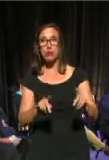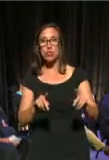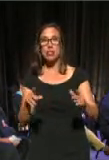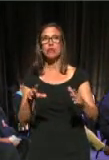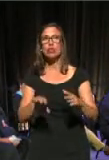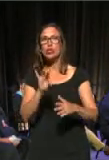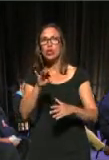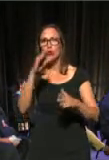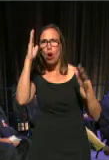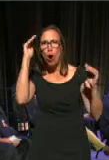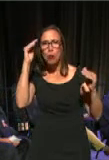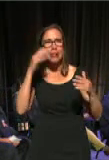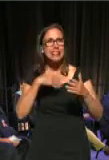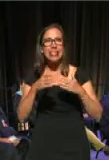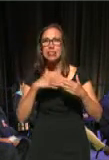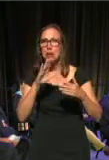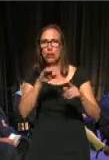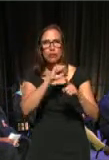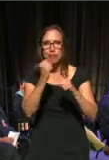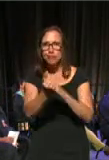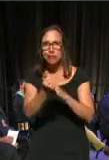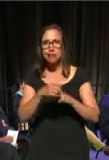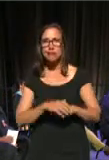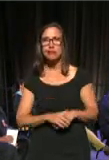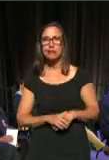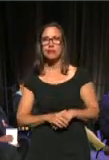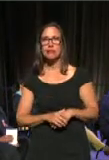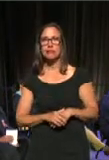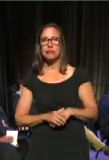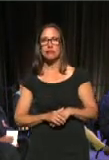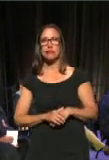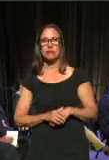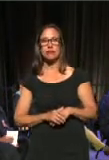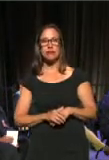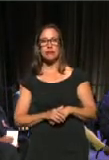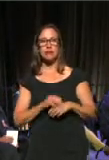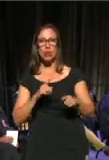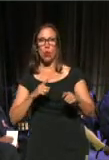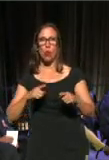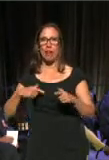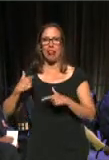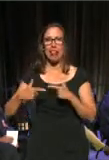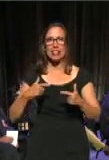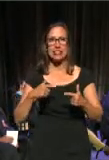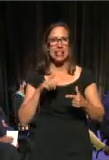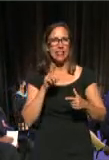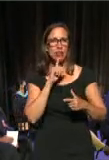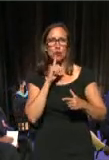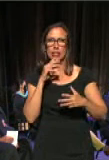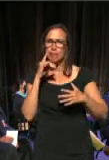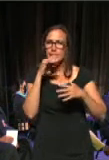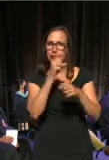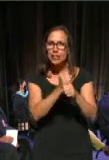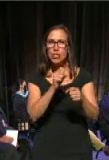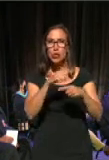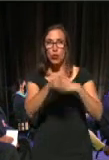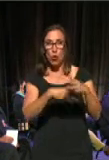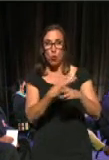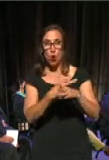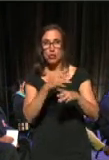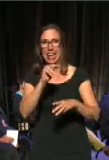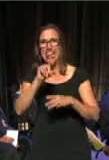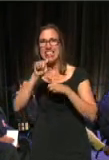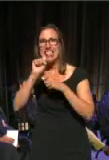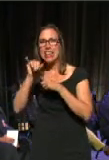choose hope regardless of our circumstances. One life and legacy that is extremely fascinating and important to the world is that of